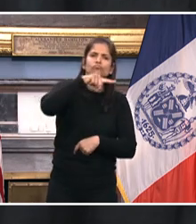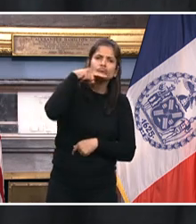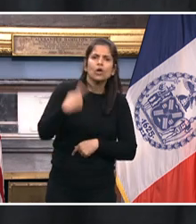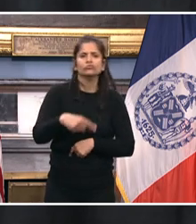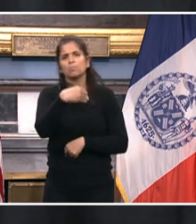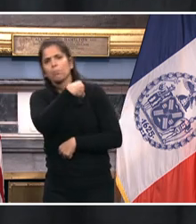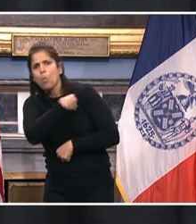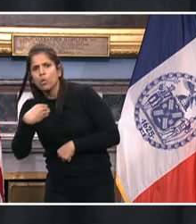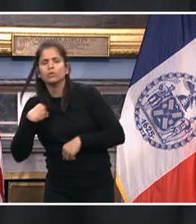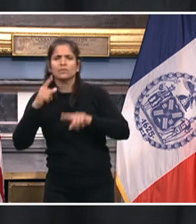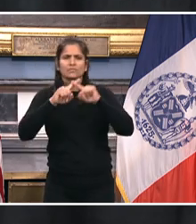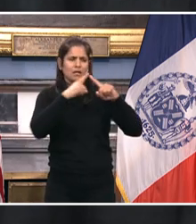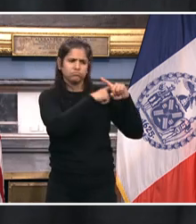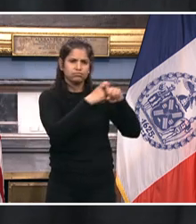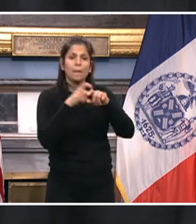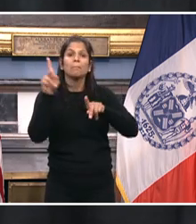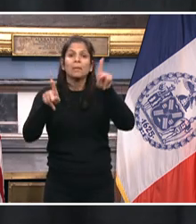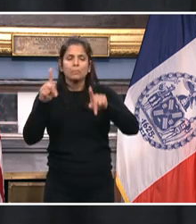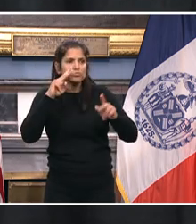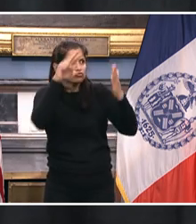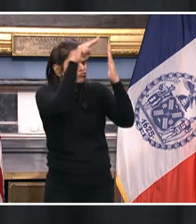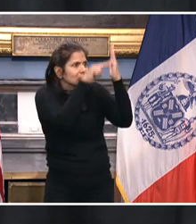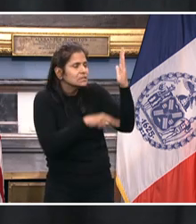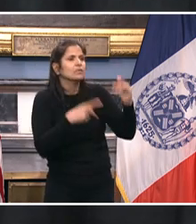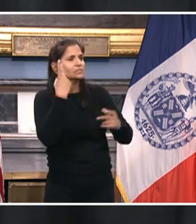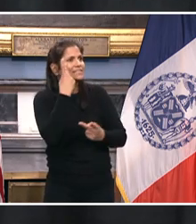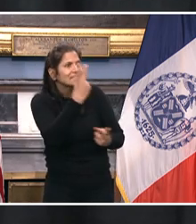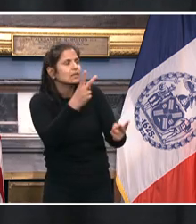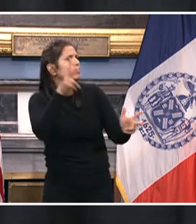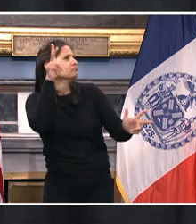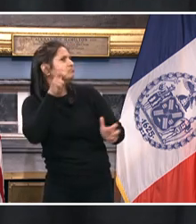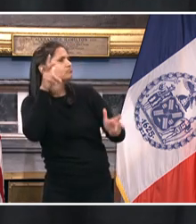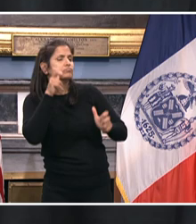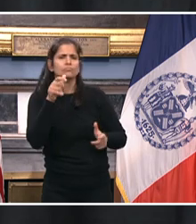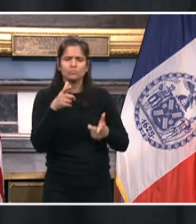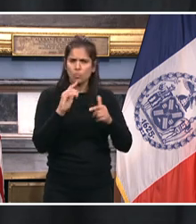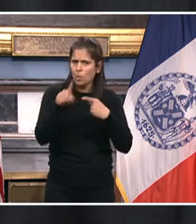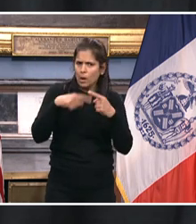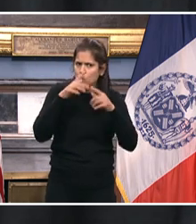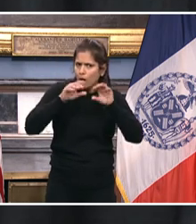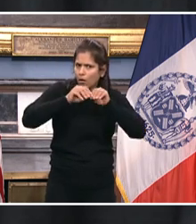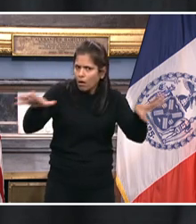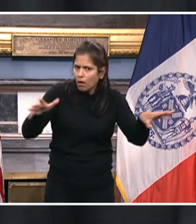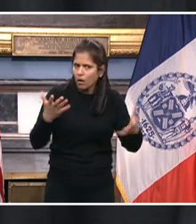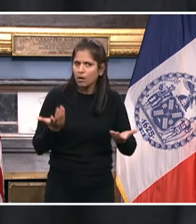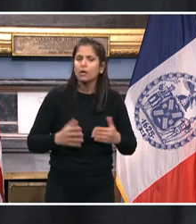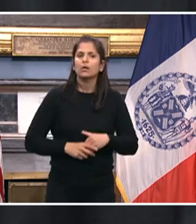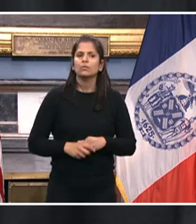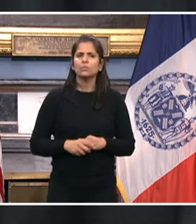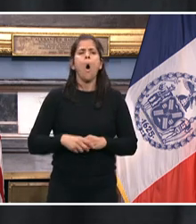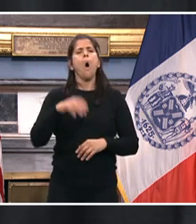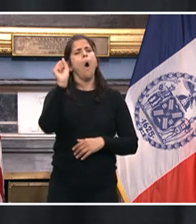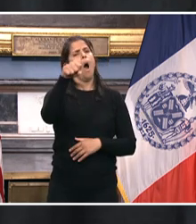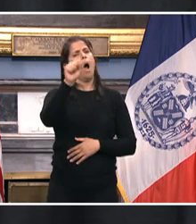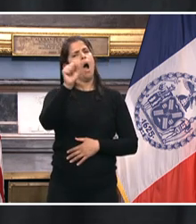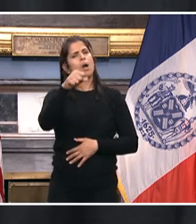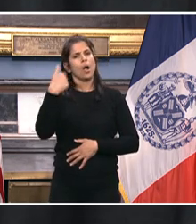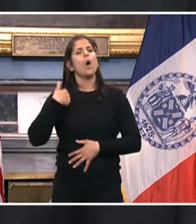advertising and TV, radio, digital, 14 languages. We'll unveil that in the next few